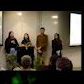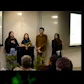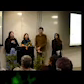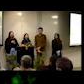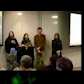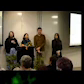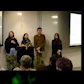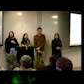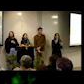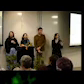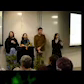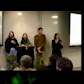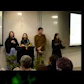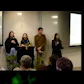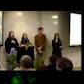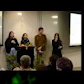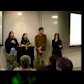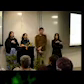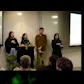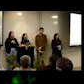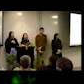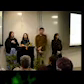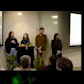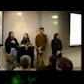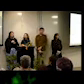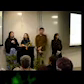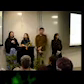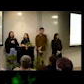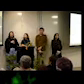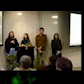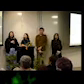Okay, thank you. We'll take one more question.